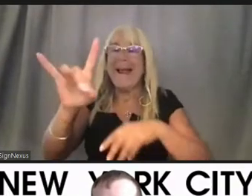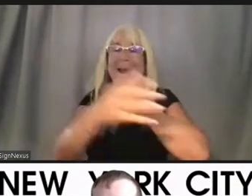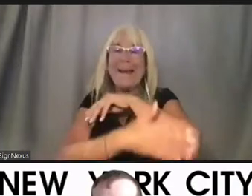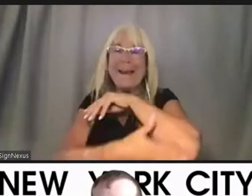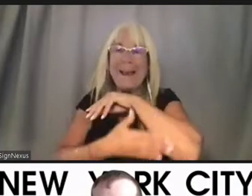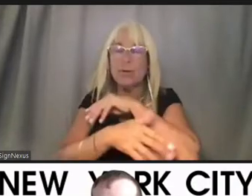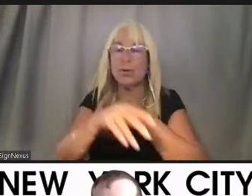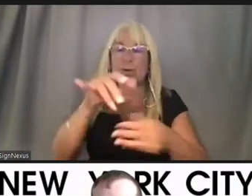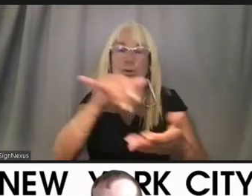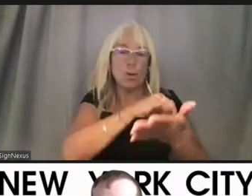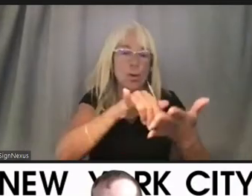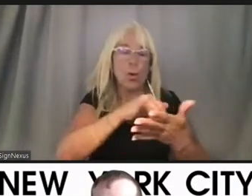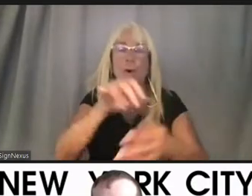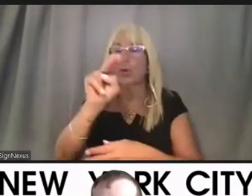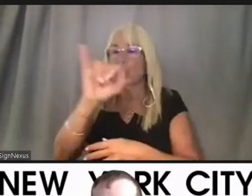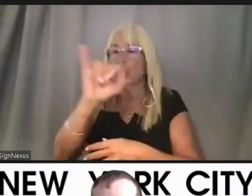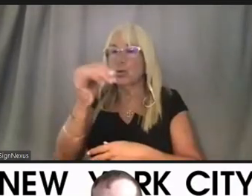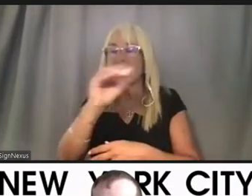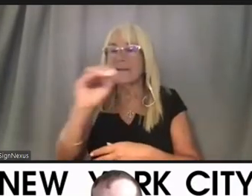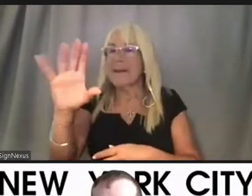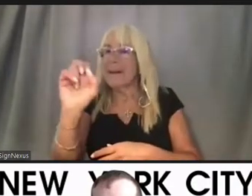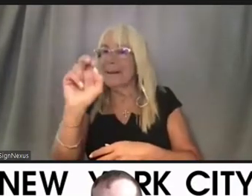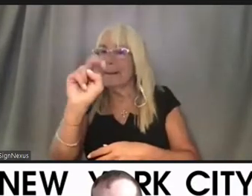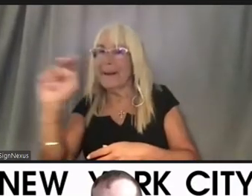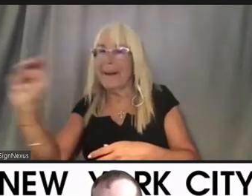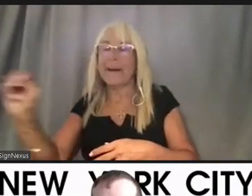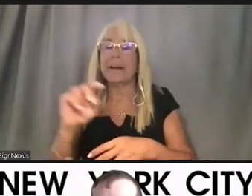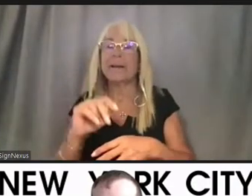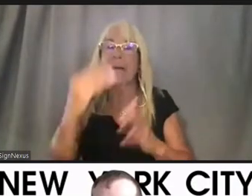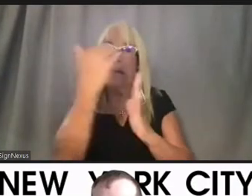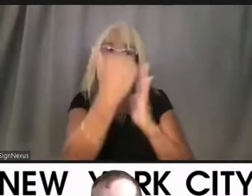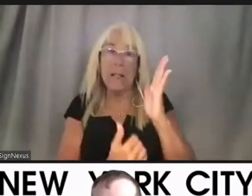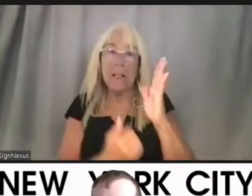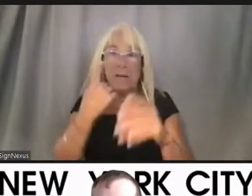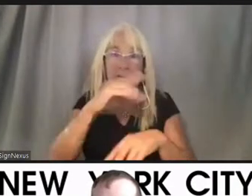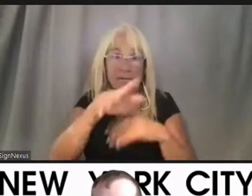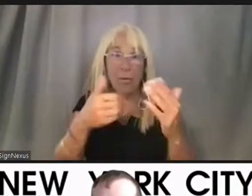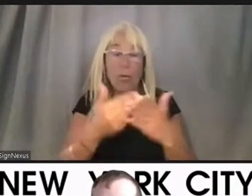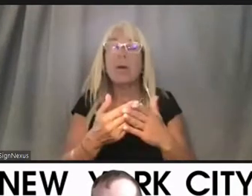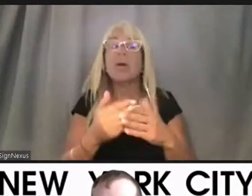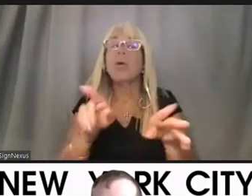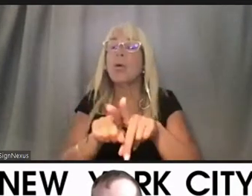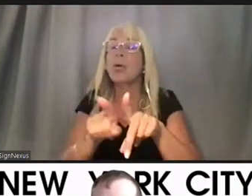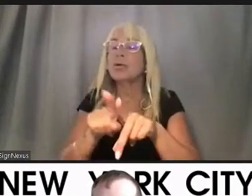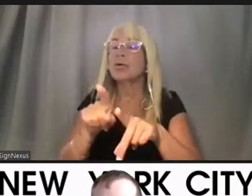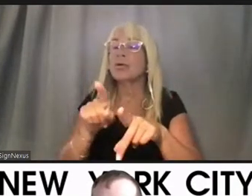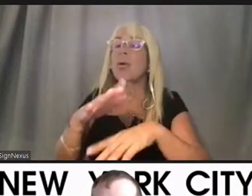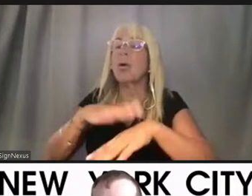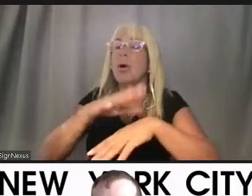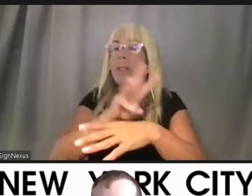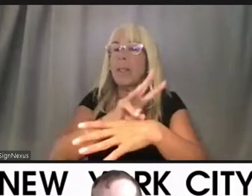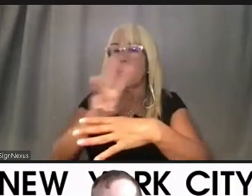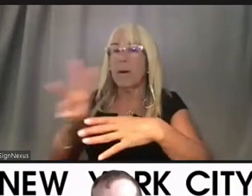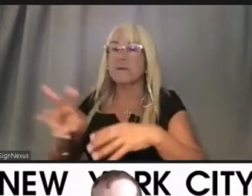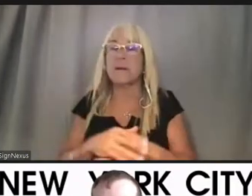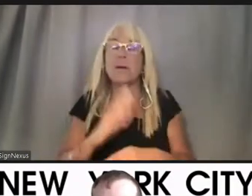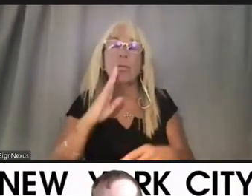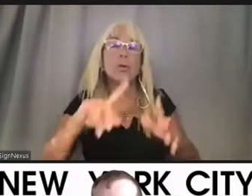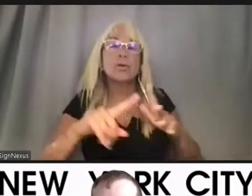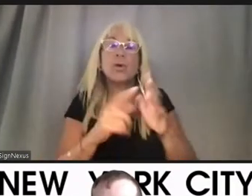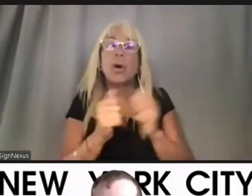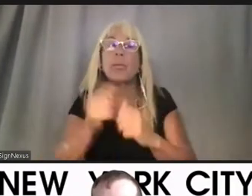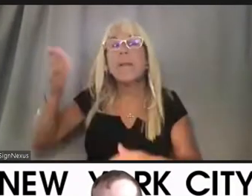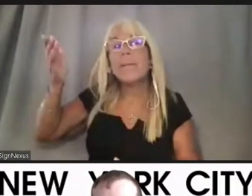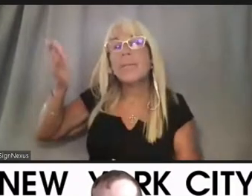Connecticut a complete list of locations is also available on the project website in a few moments we will begin with a presentation